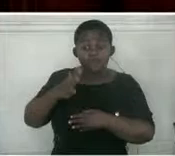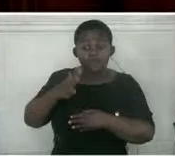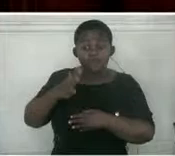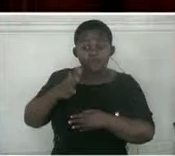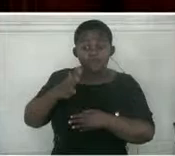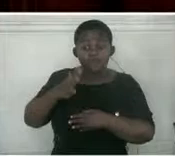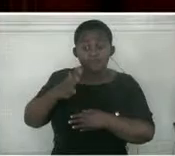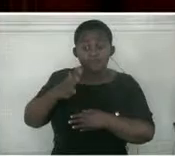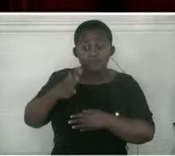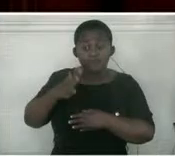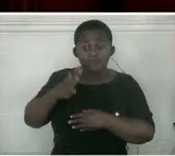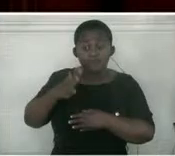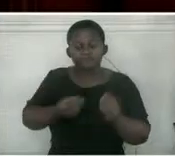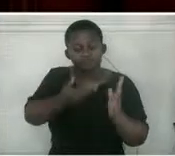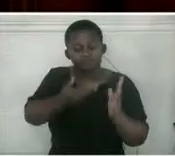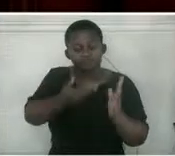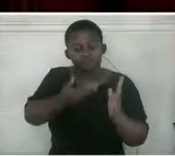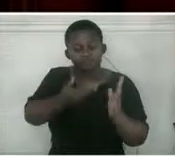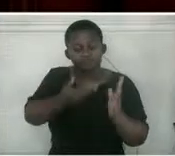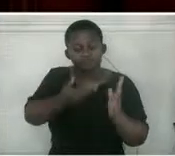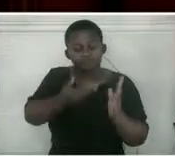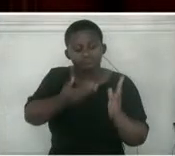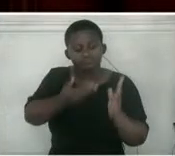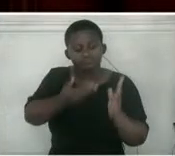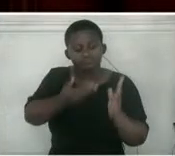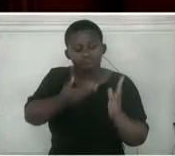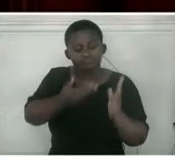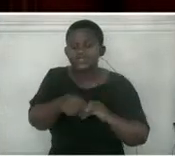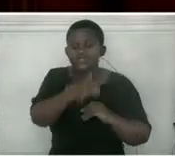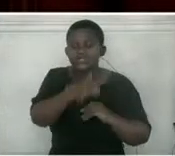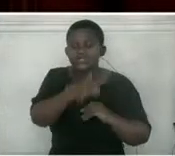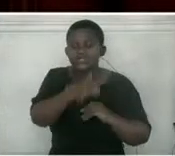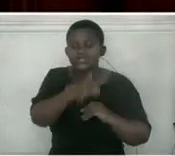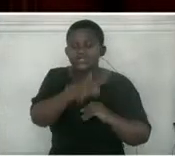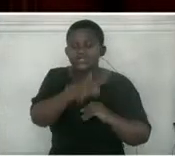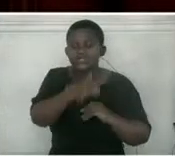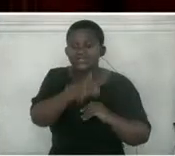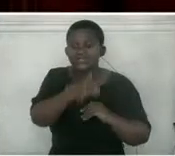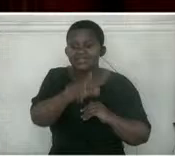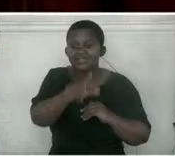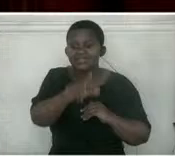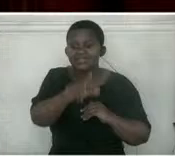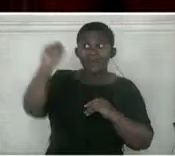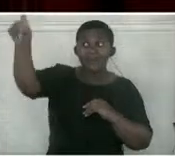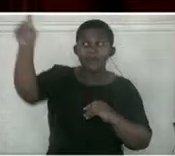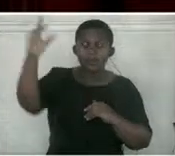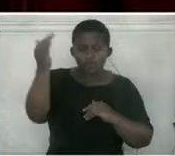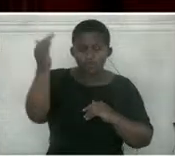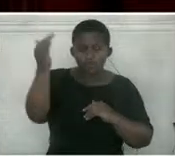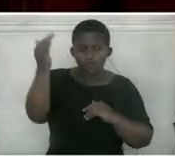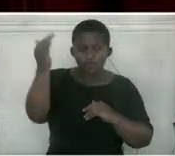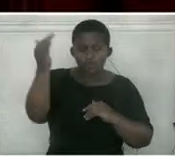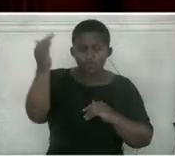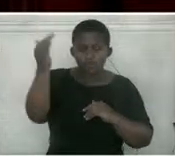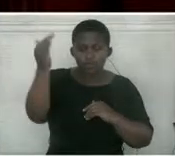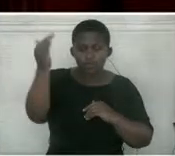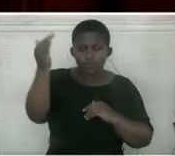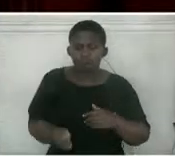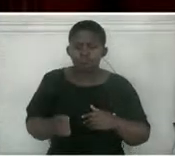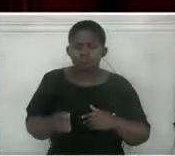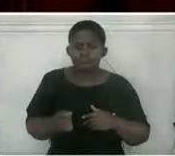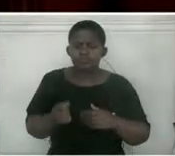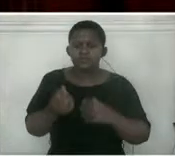we can give you a breakdown. As we say 77 in Umkhanyakude, we know as a matter of fact that